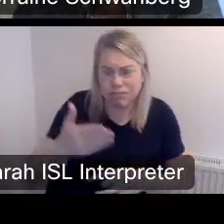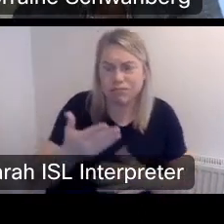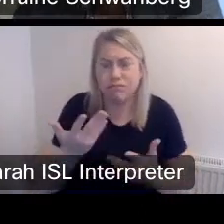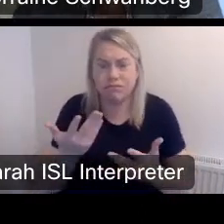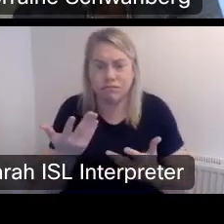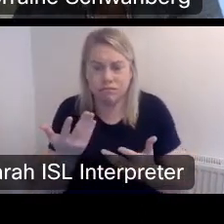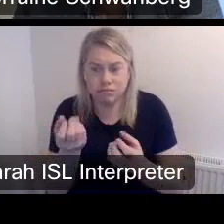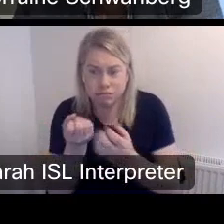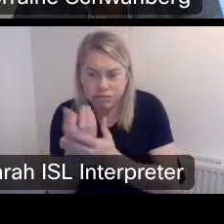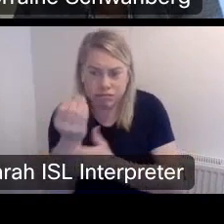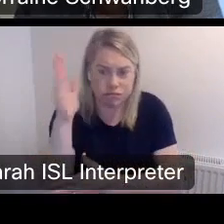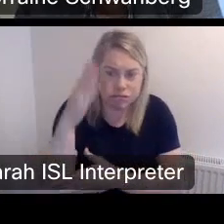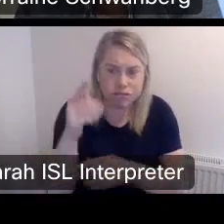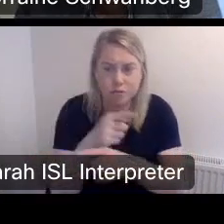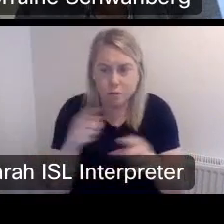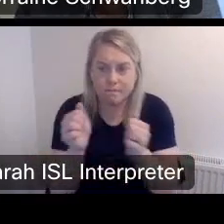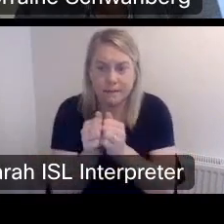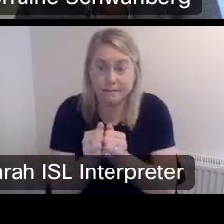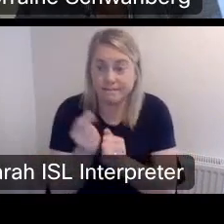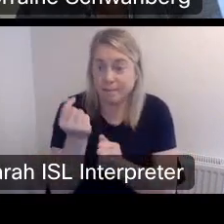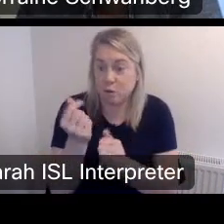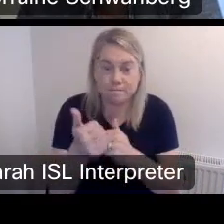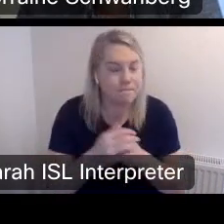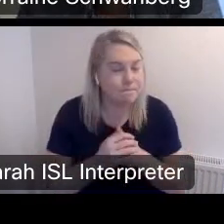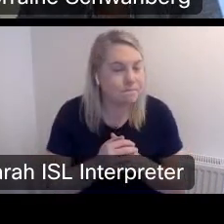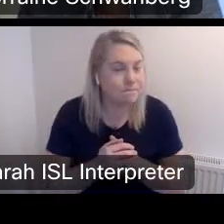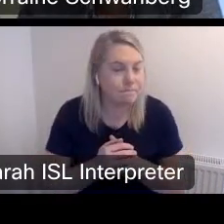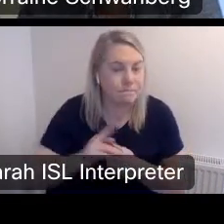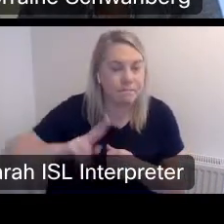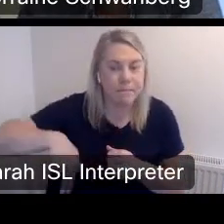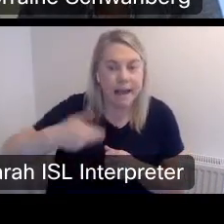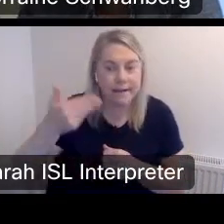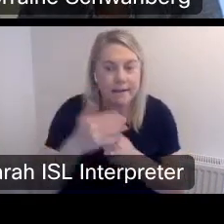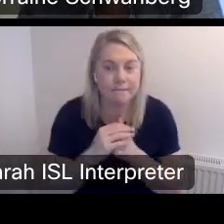do that in the near future. Next slide, please.